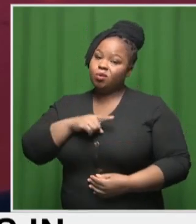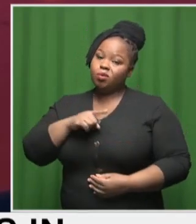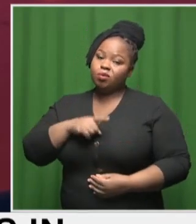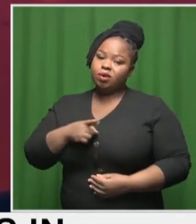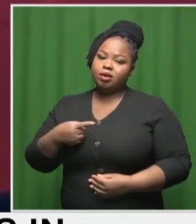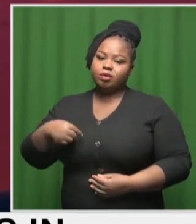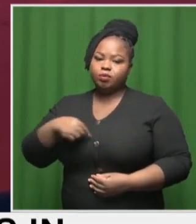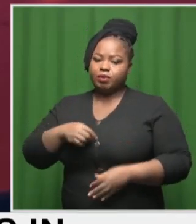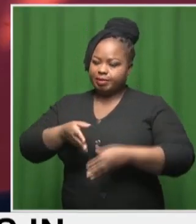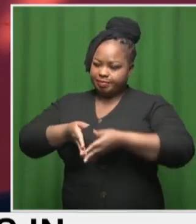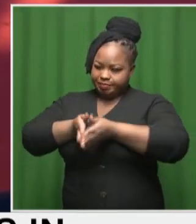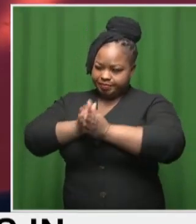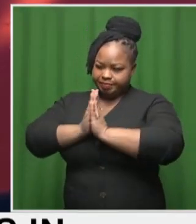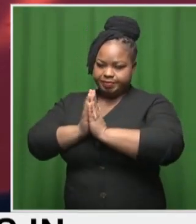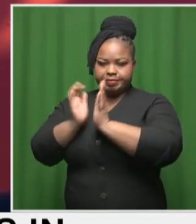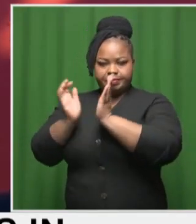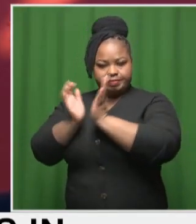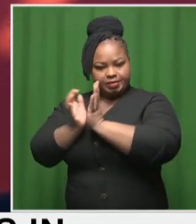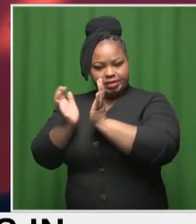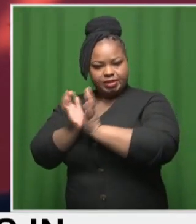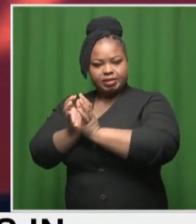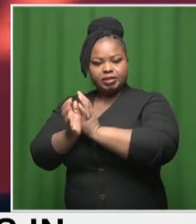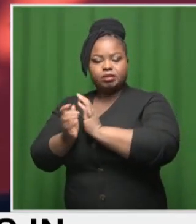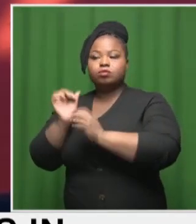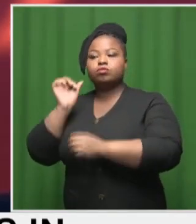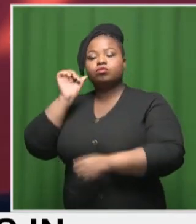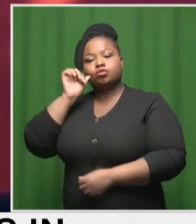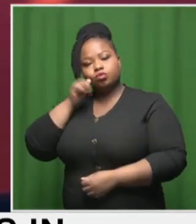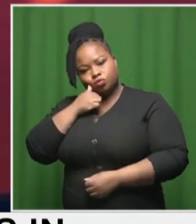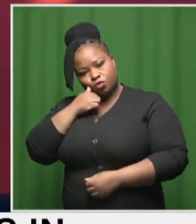then requested a meeting tomorrow.